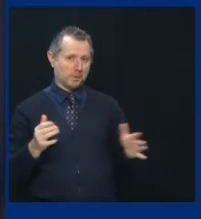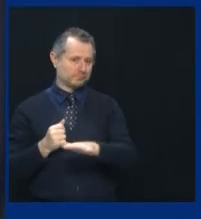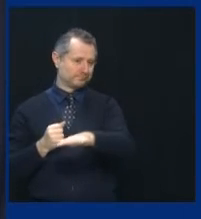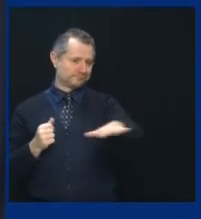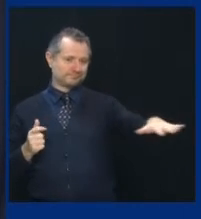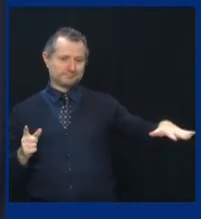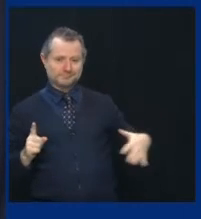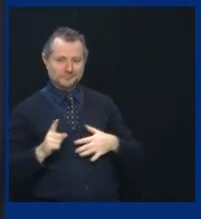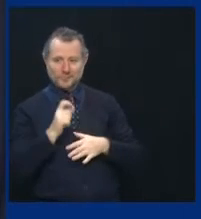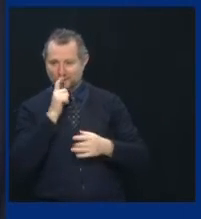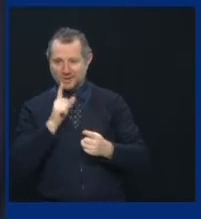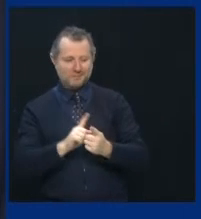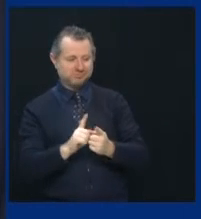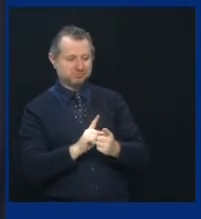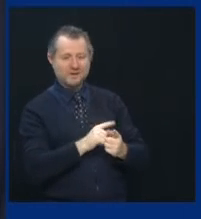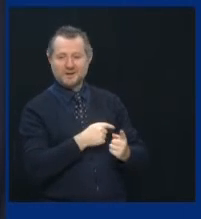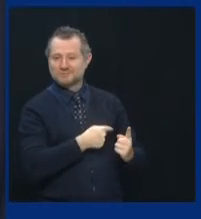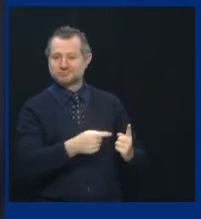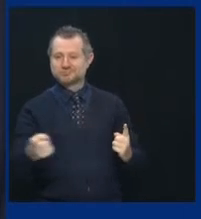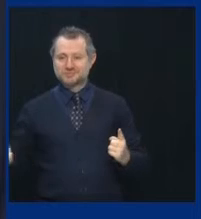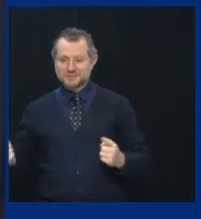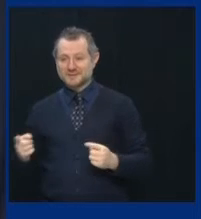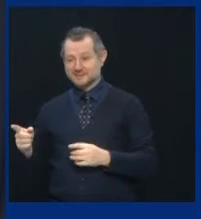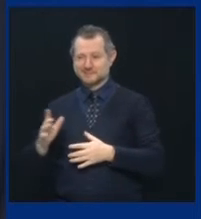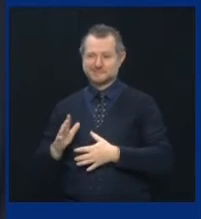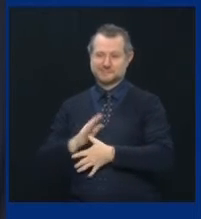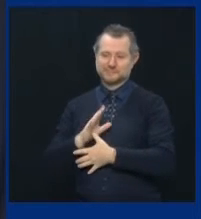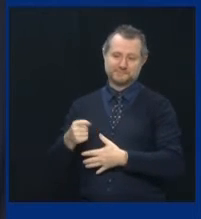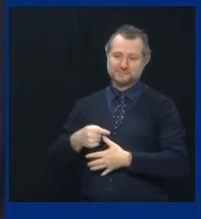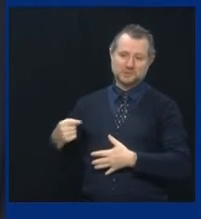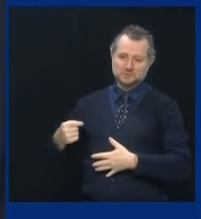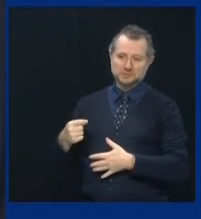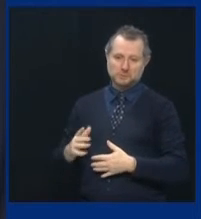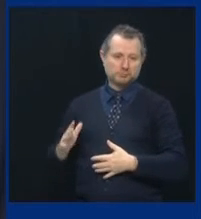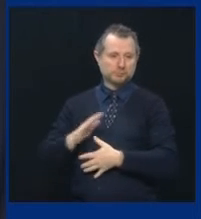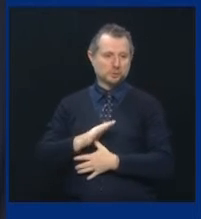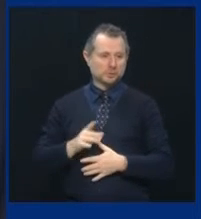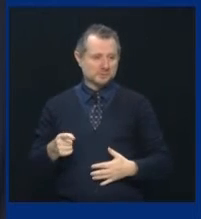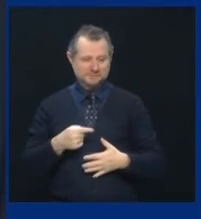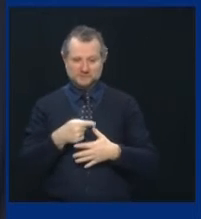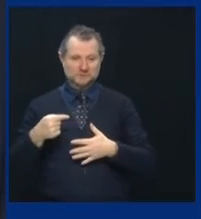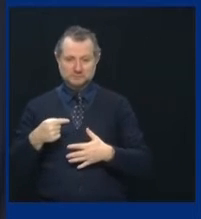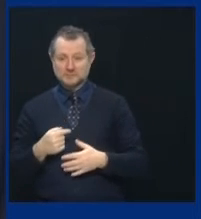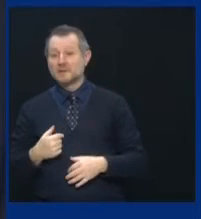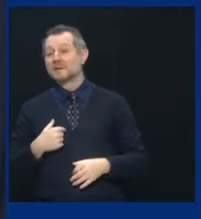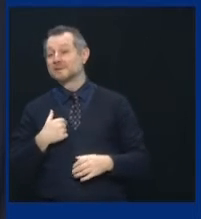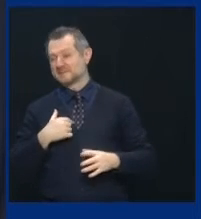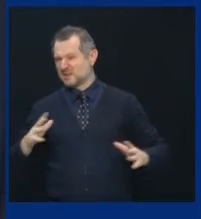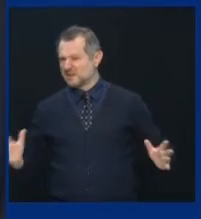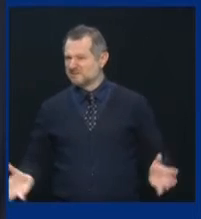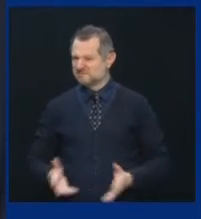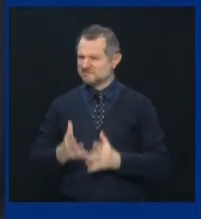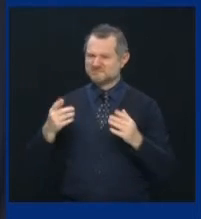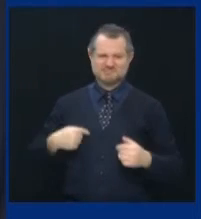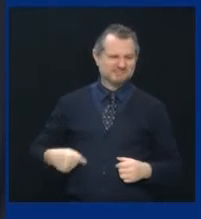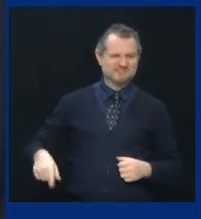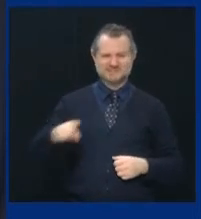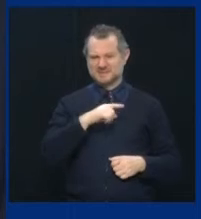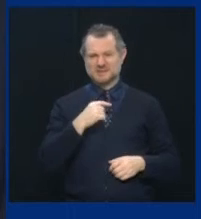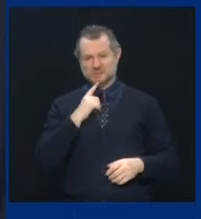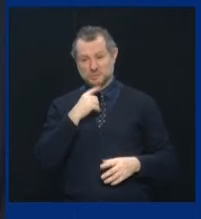why healthcare workers are the first priority. And constructive impatience because we want to get through the healthcare